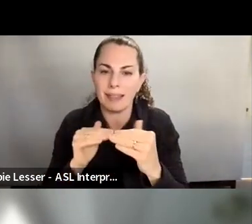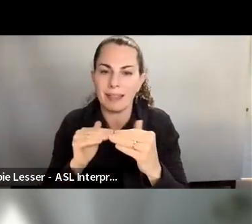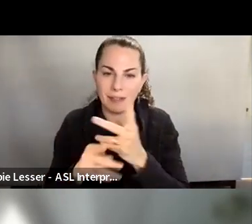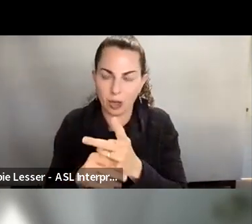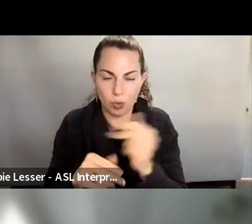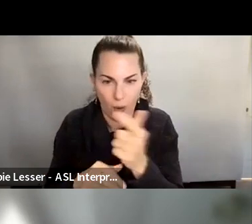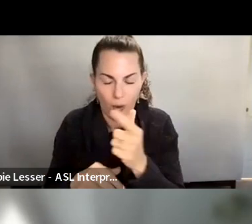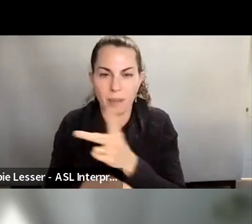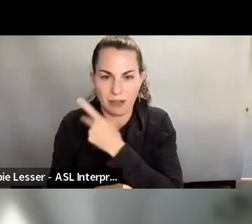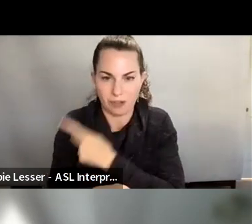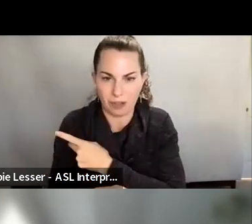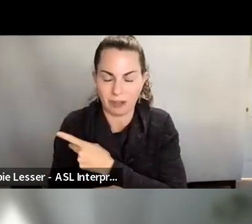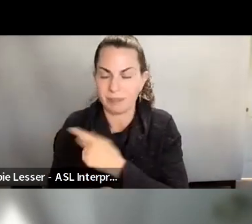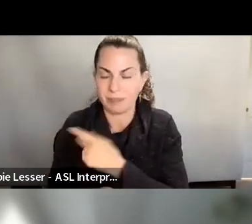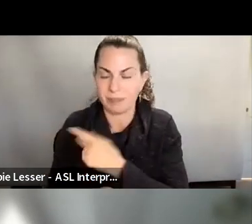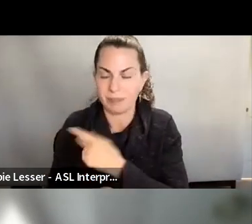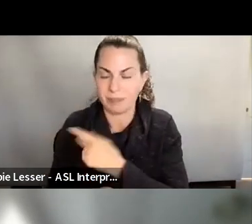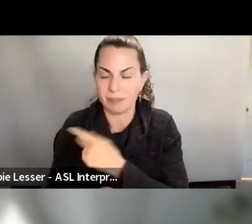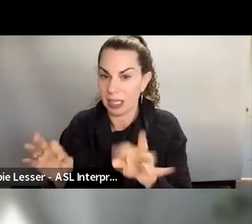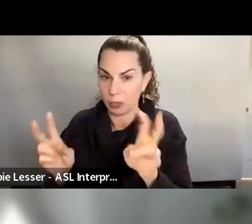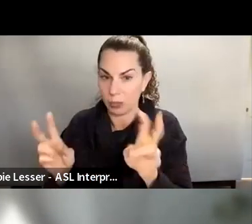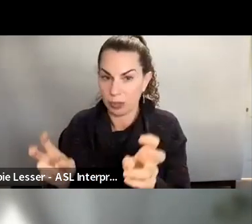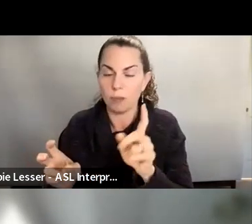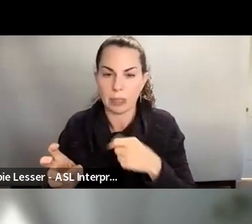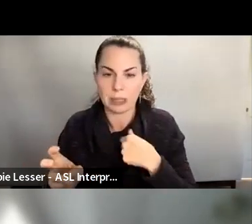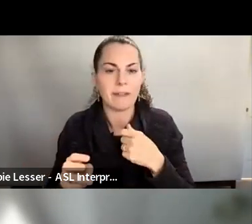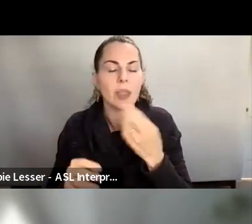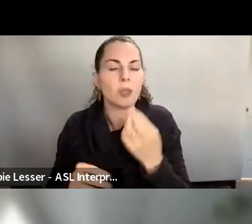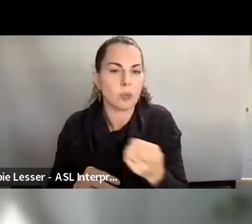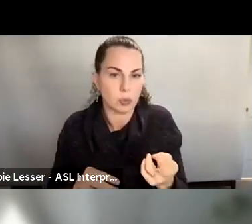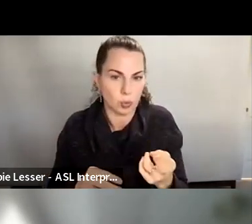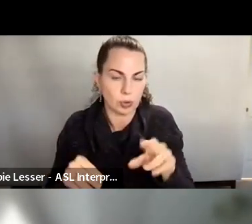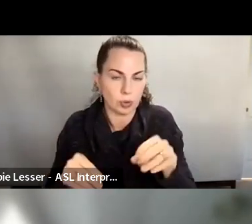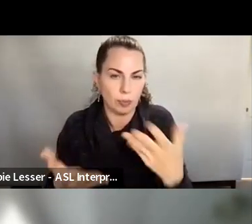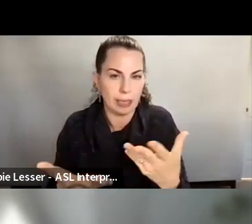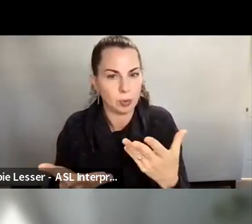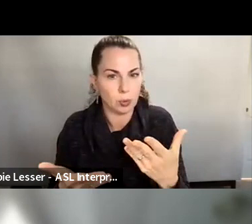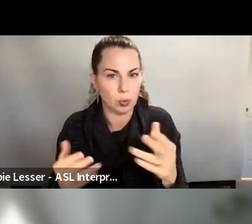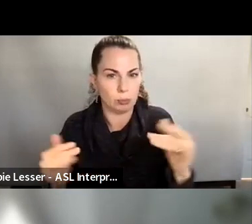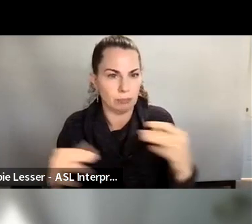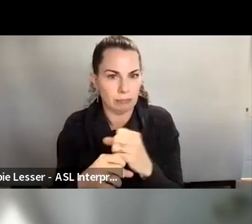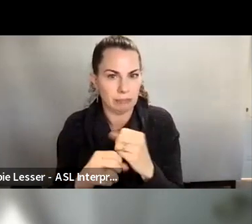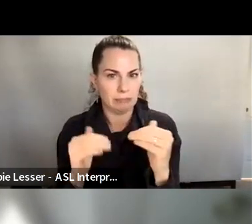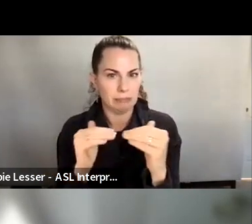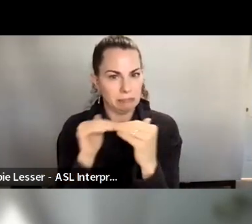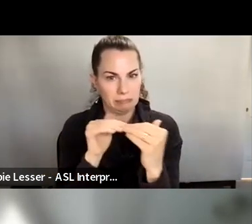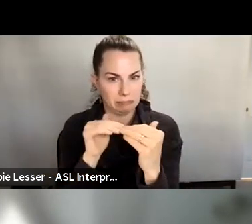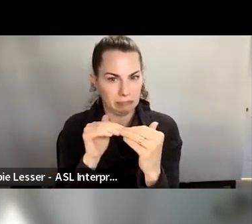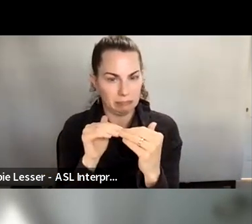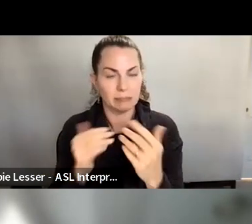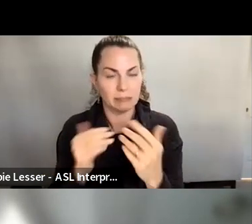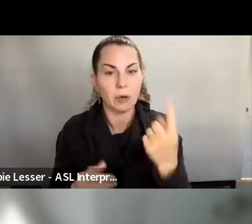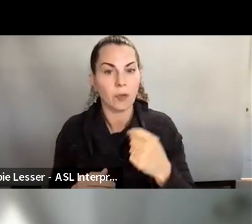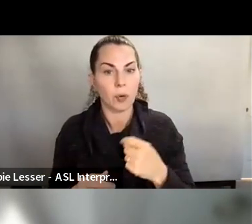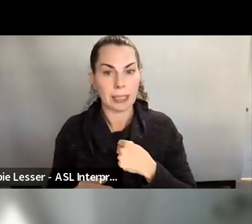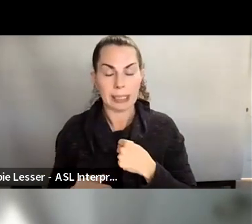you have the resources to be able to mitigate the gaps. And we all know that, for me as a Portuguese speaking nurse, it'd be a